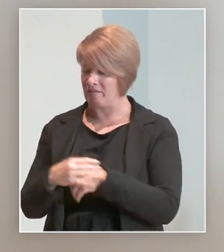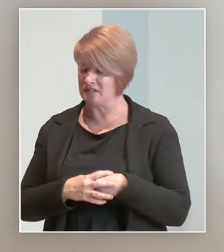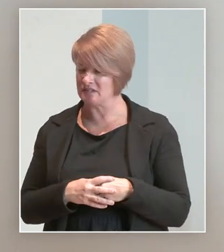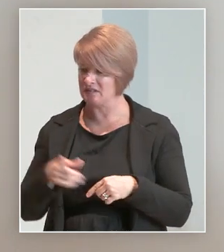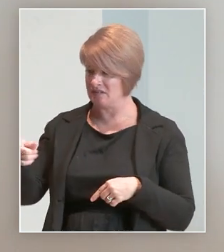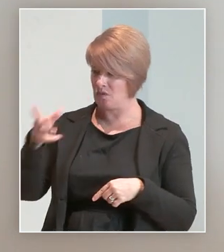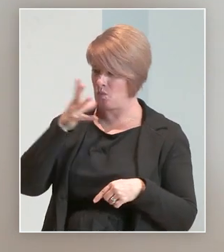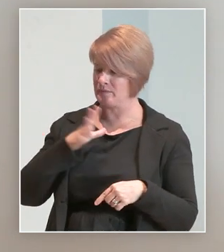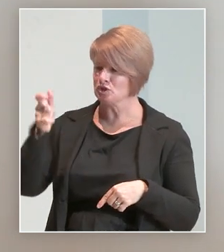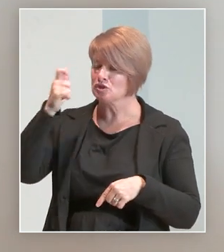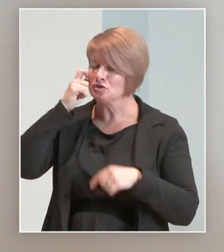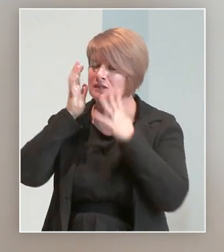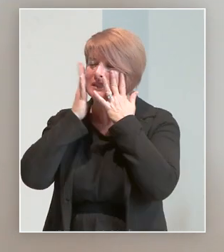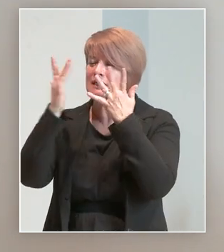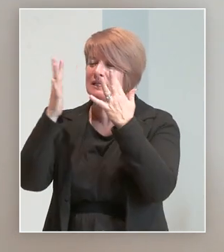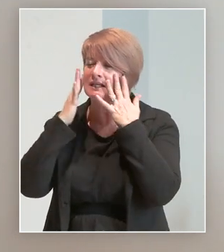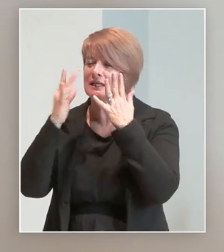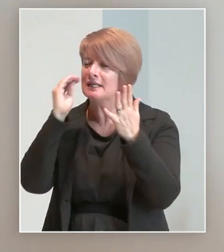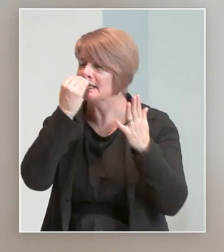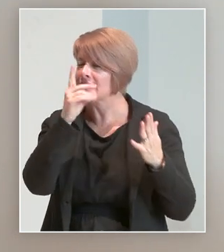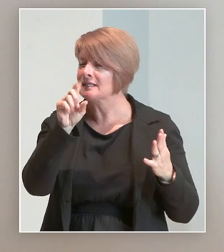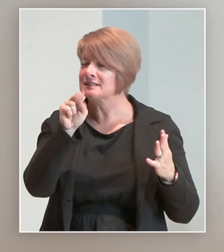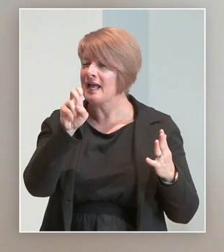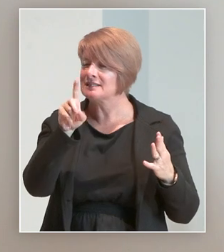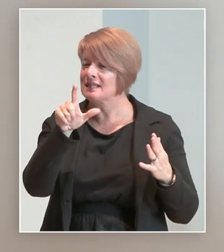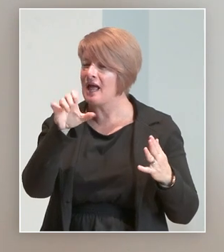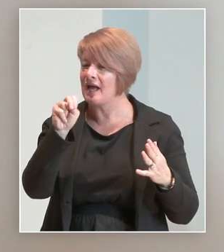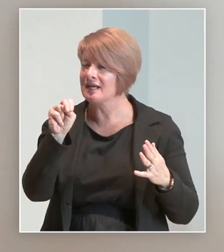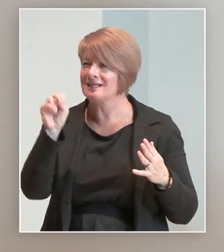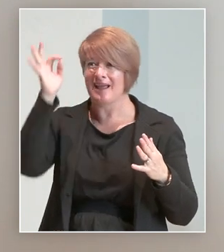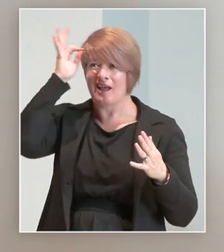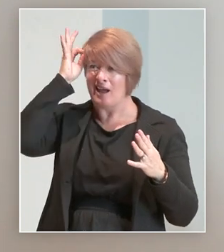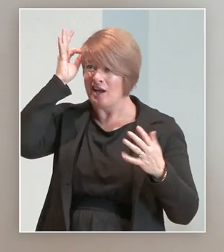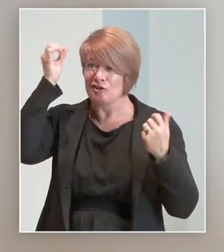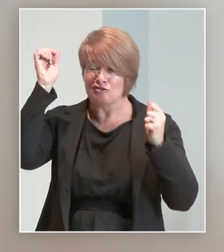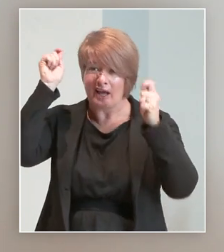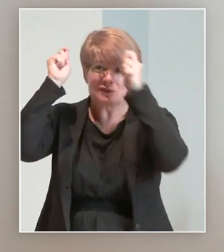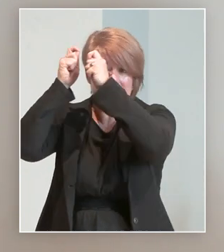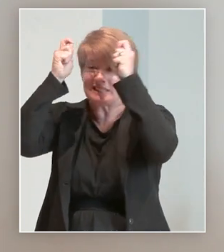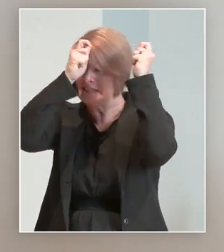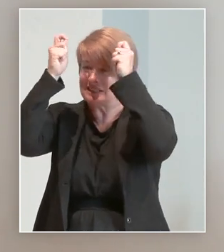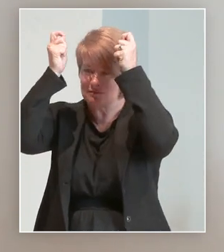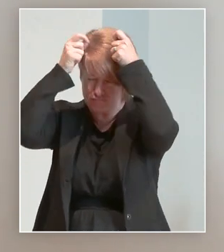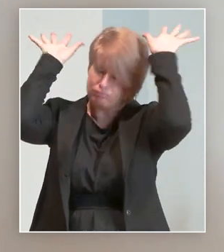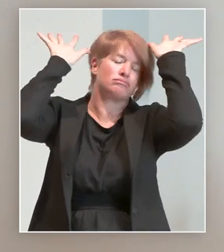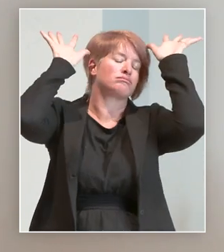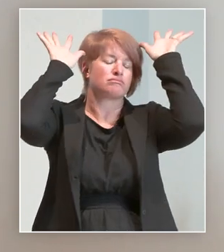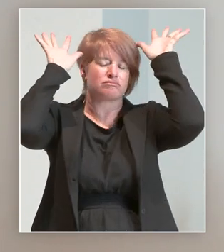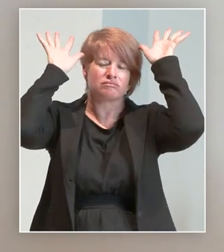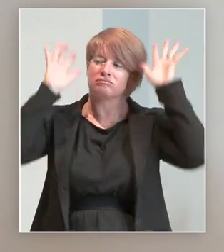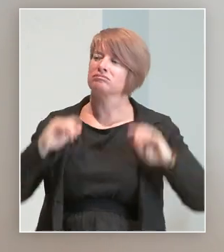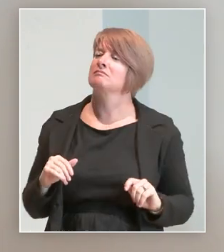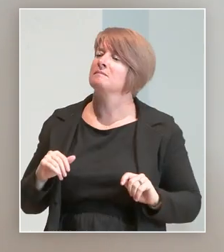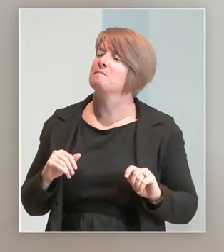skin screams dandelion, whose hair is not sorry for the way it resists all who tried to tame it. She